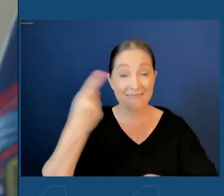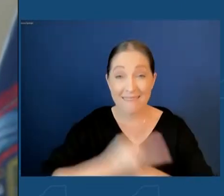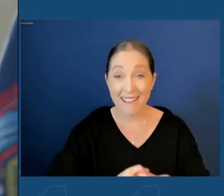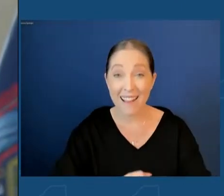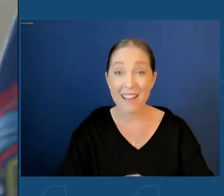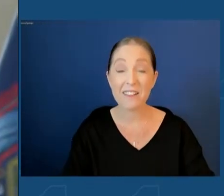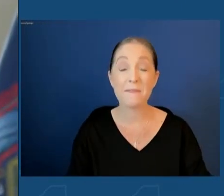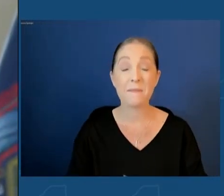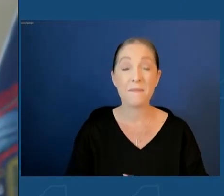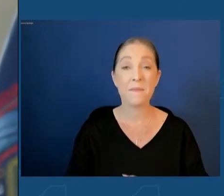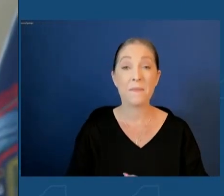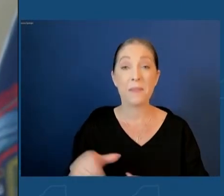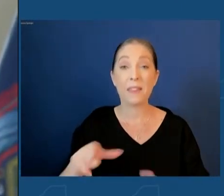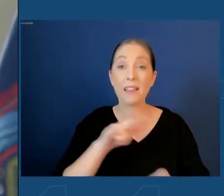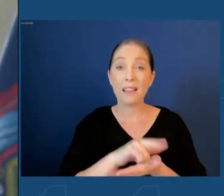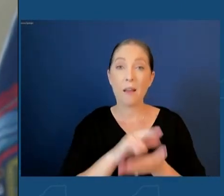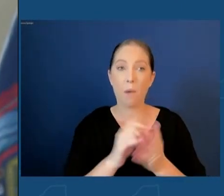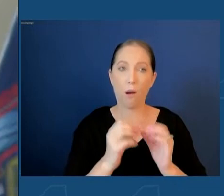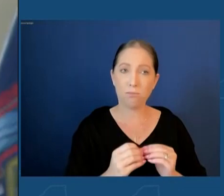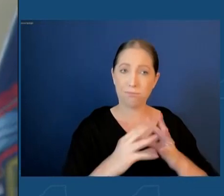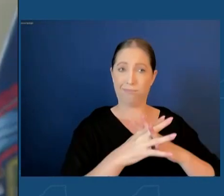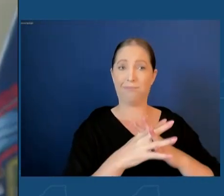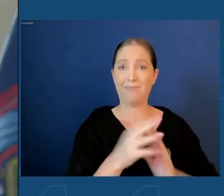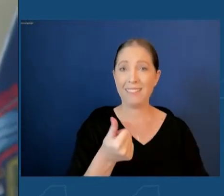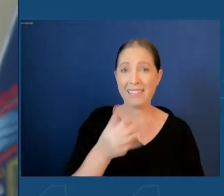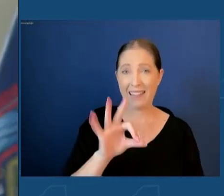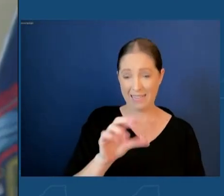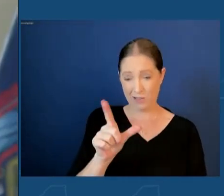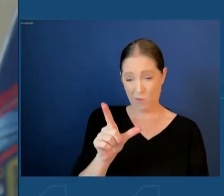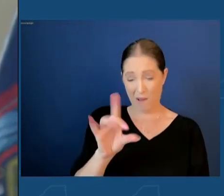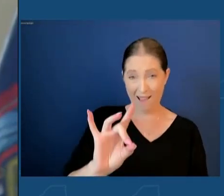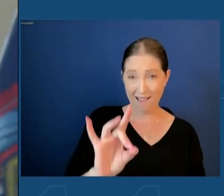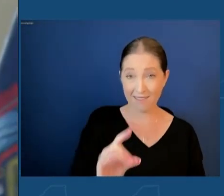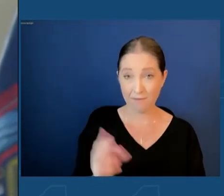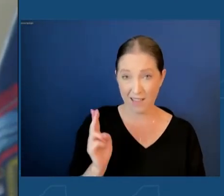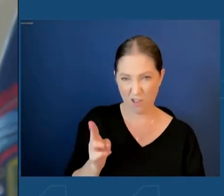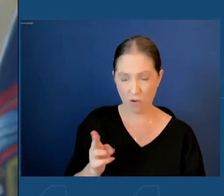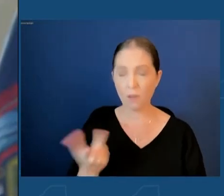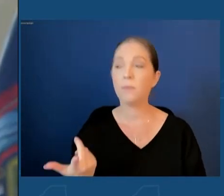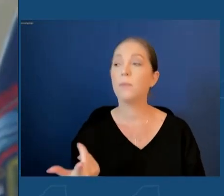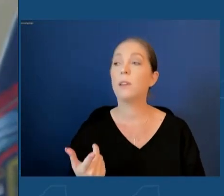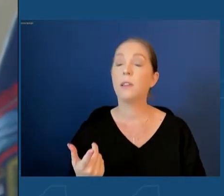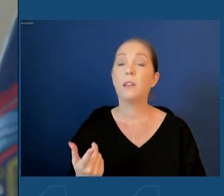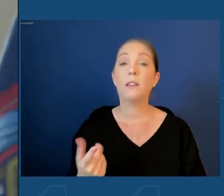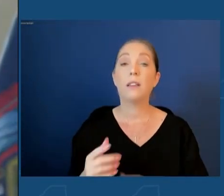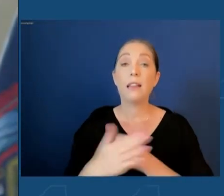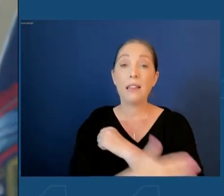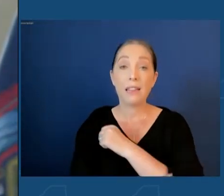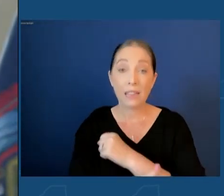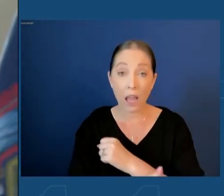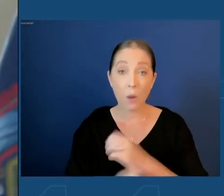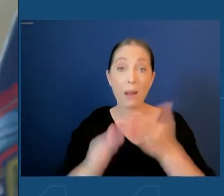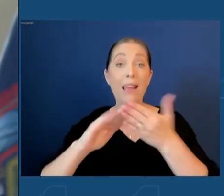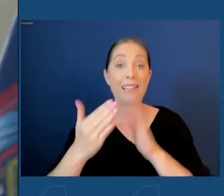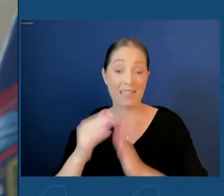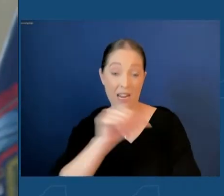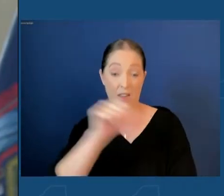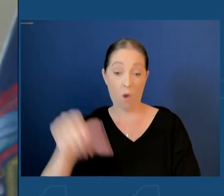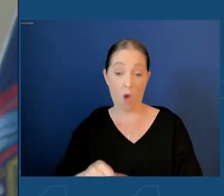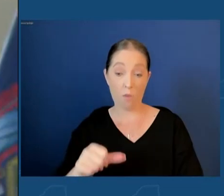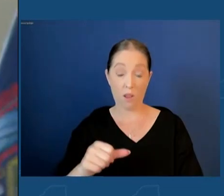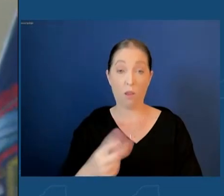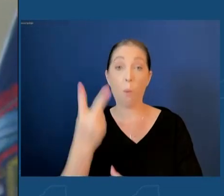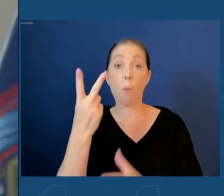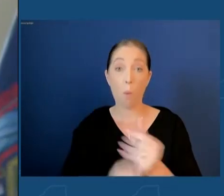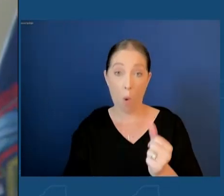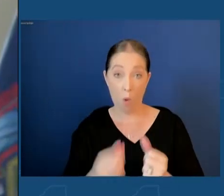this airport started in 1928, and to just go through a little history, it was co-owned by the county and the city of Albany, and